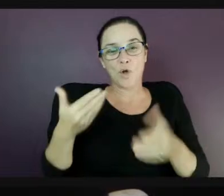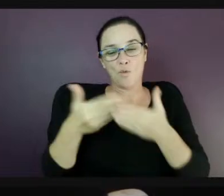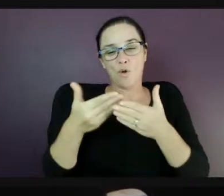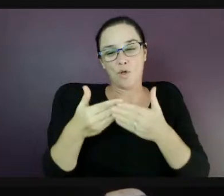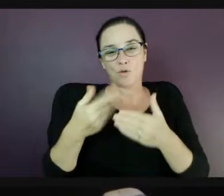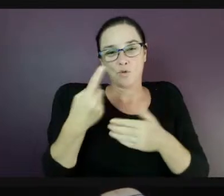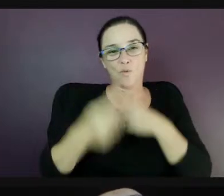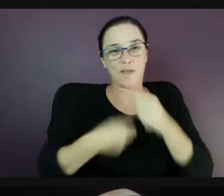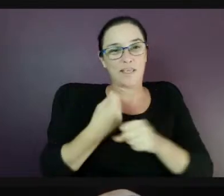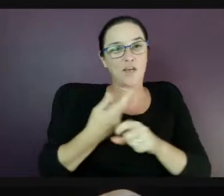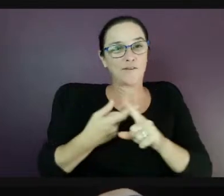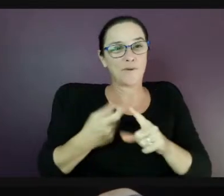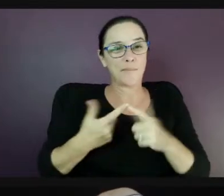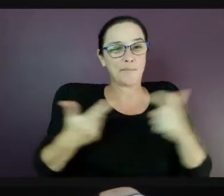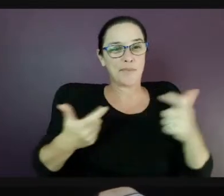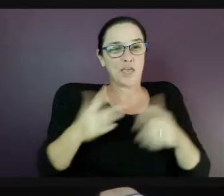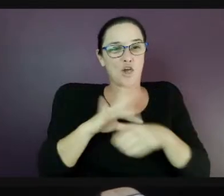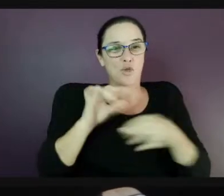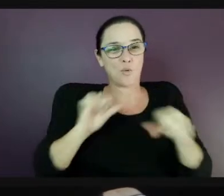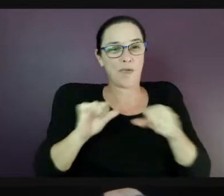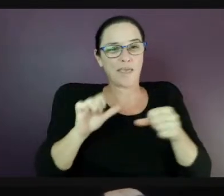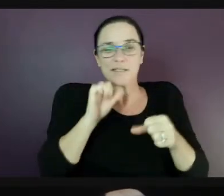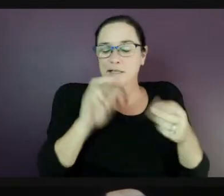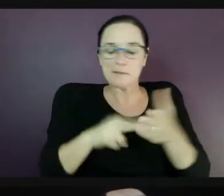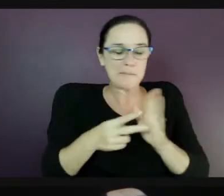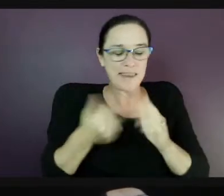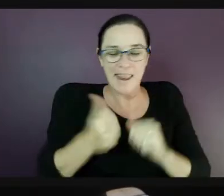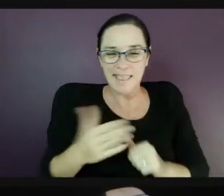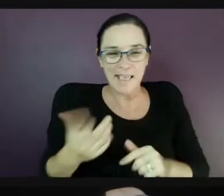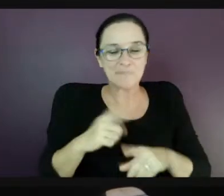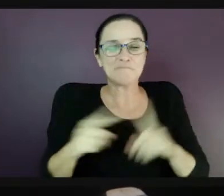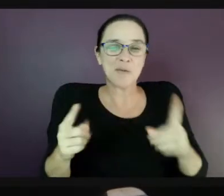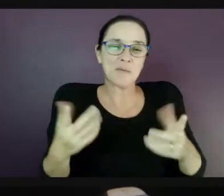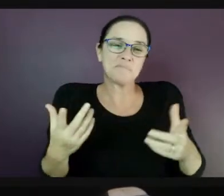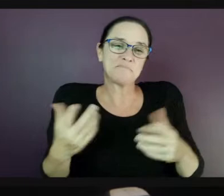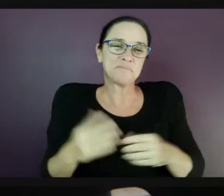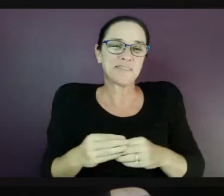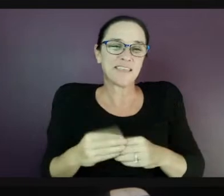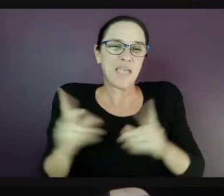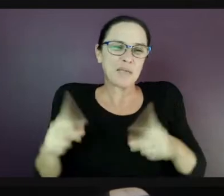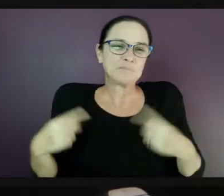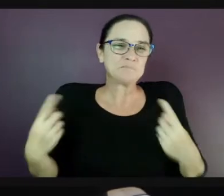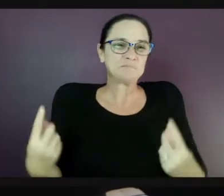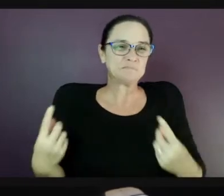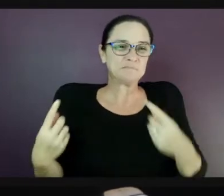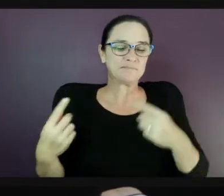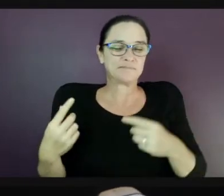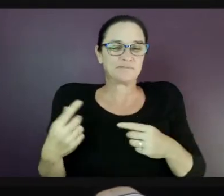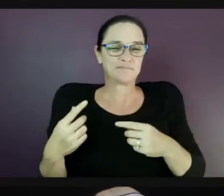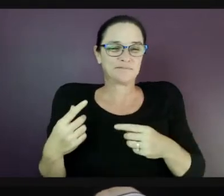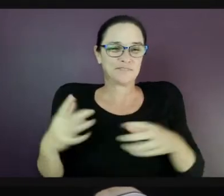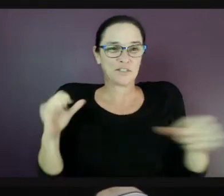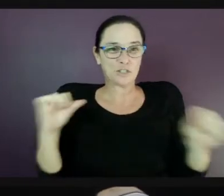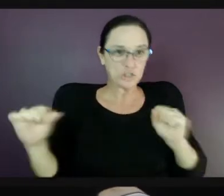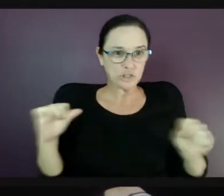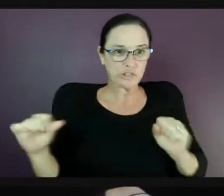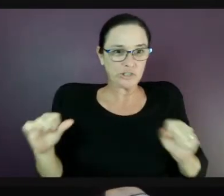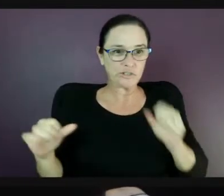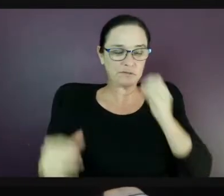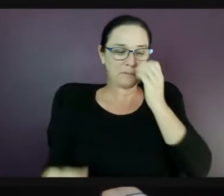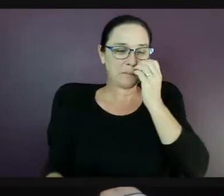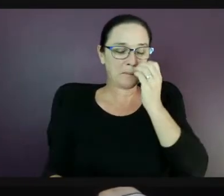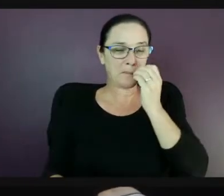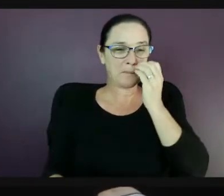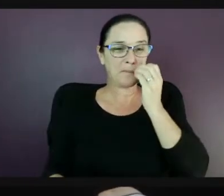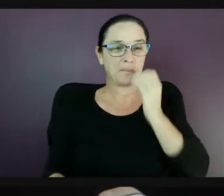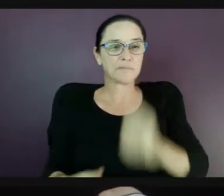one. That doesn't mean anything, but just that little. It's been a little while since we had a little shake, of that kind of